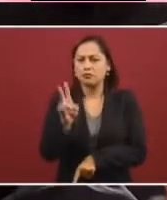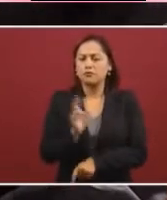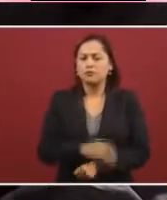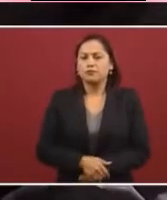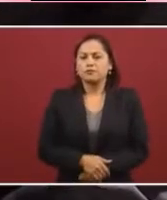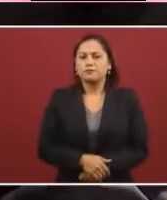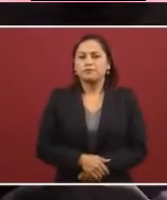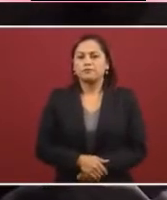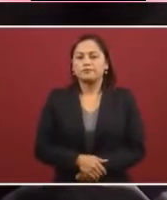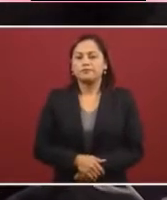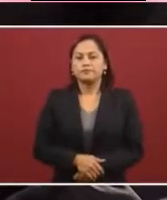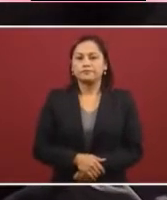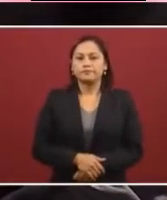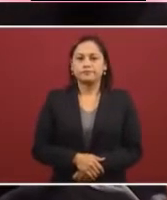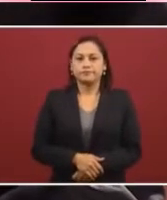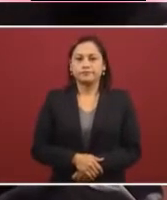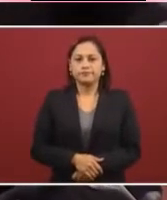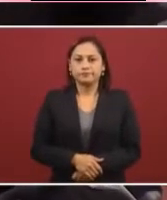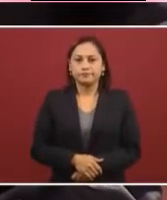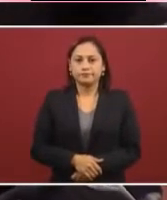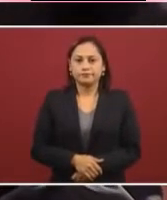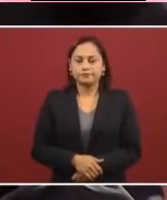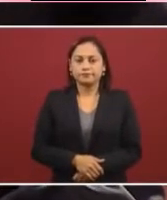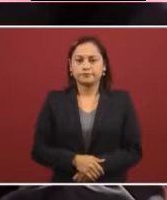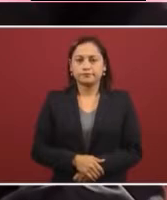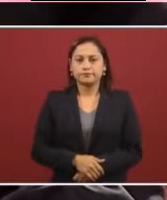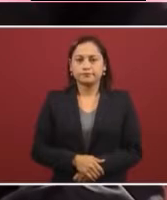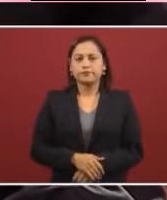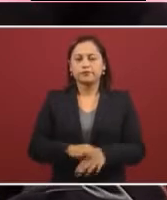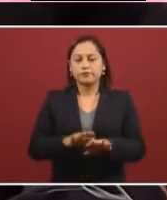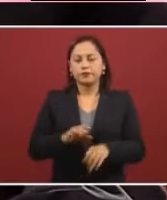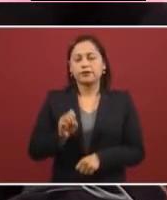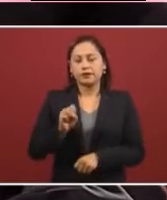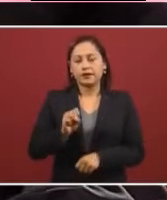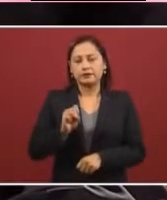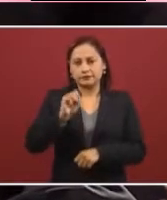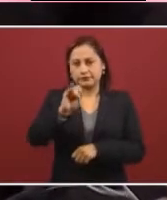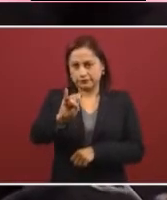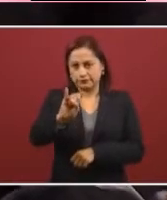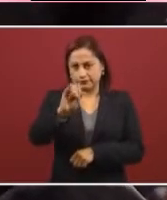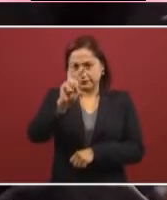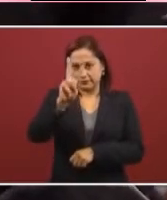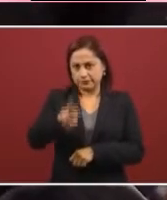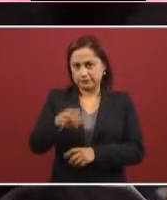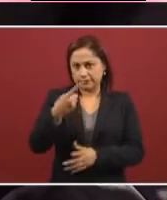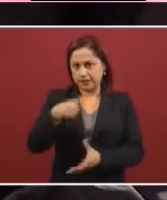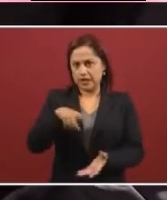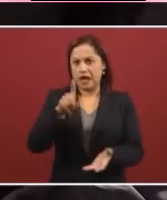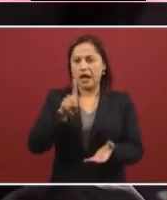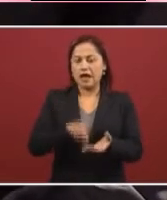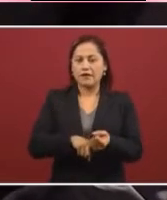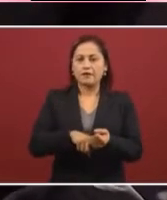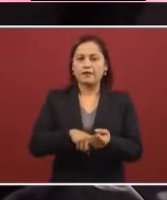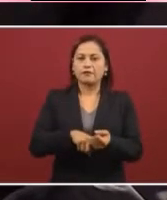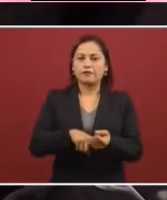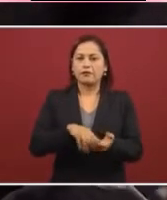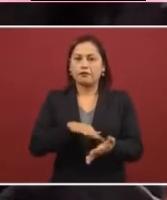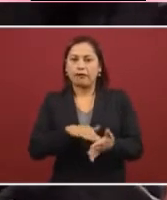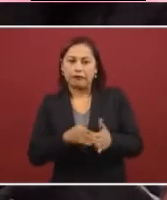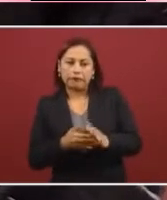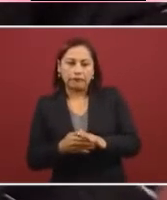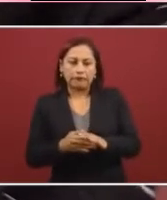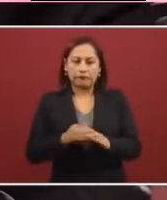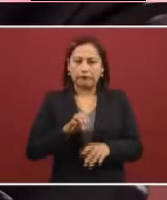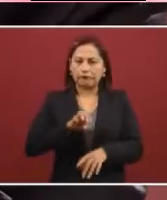Yes, he says if there's something that is being manipulated that should not be